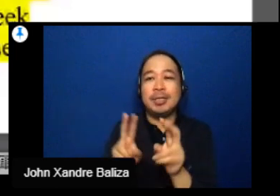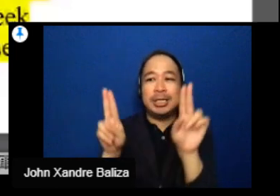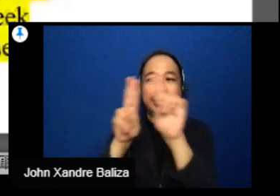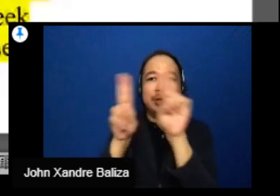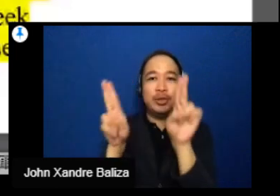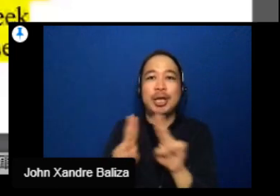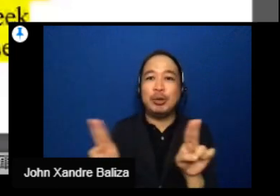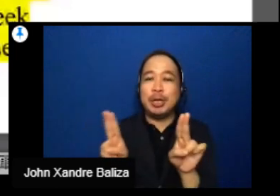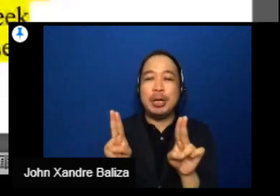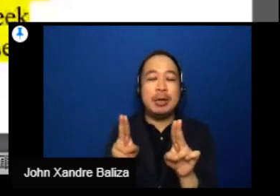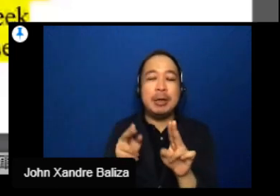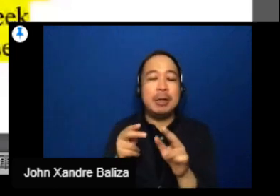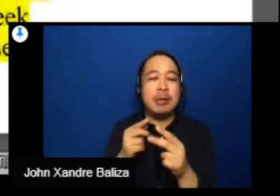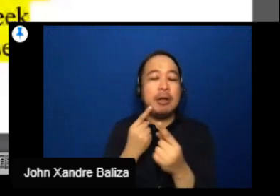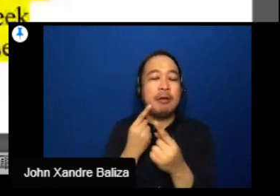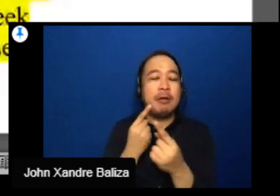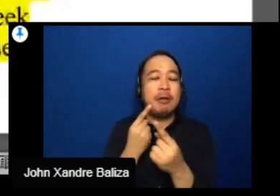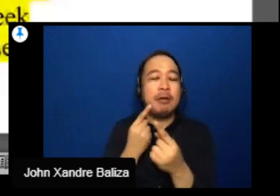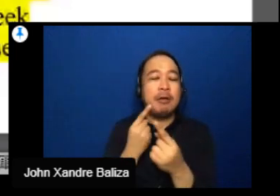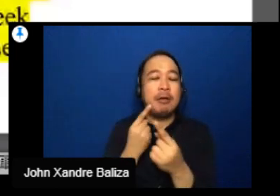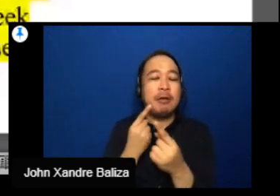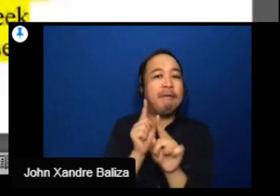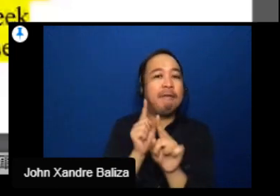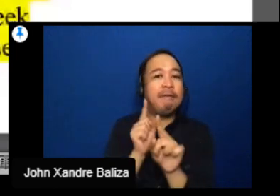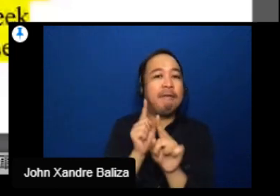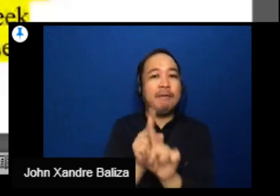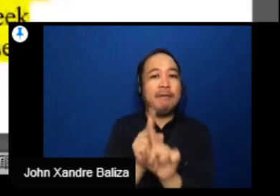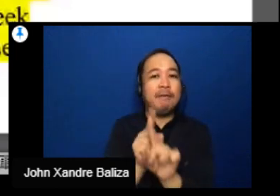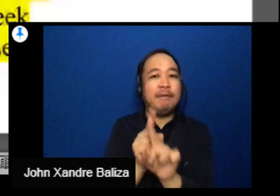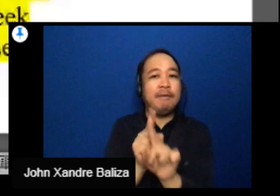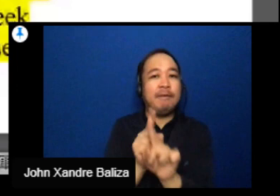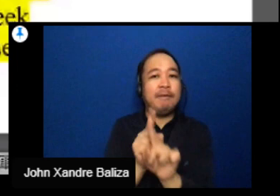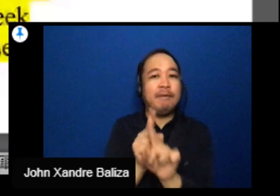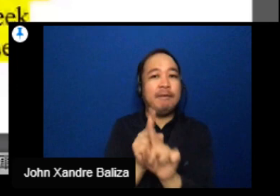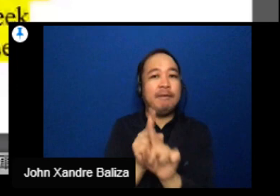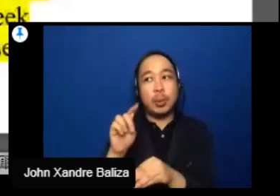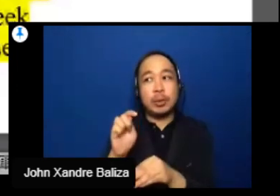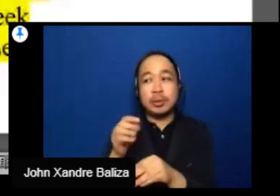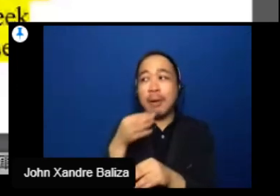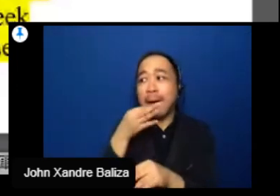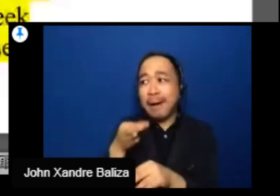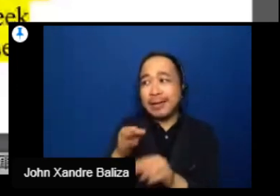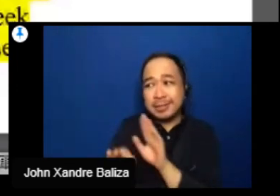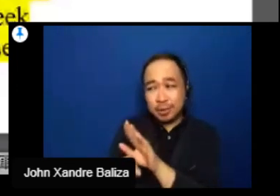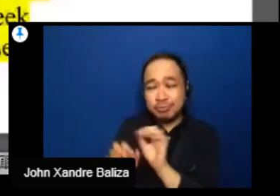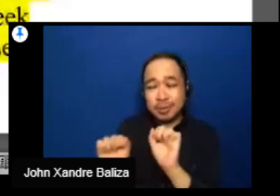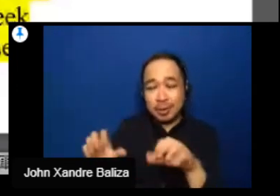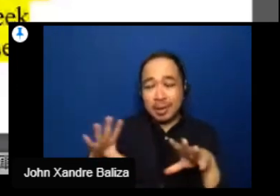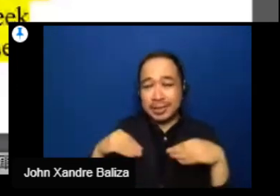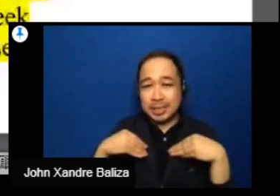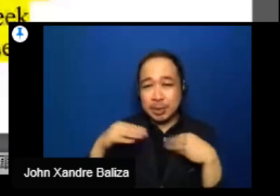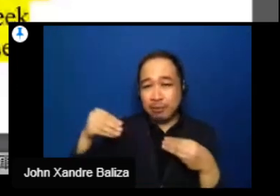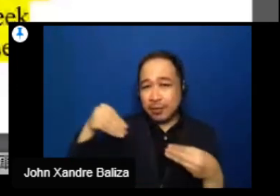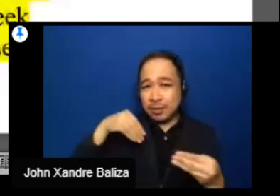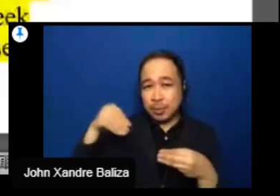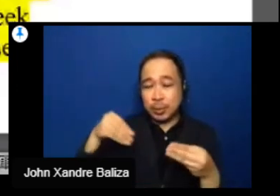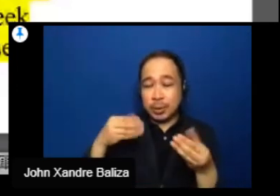format in a footnote. So I seek your indulgence and flexibility at this